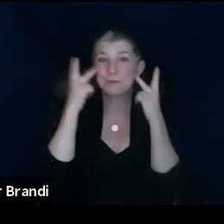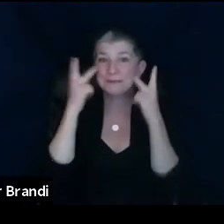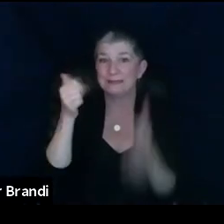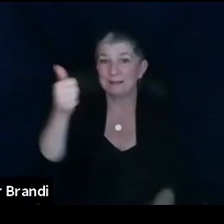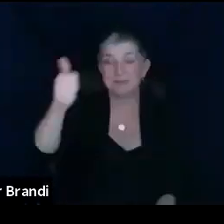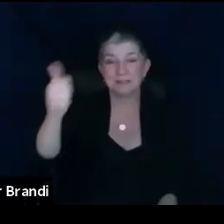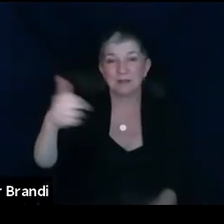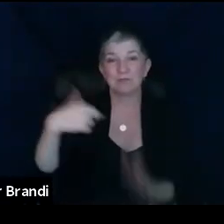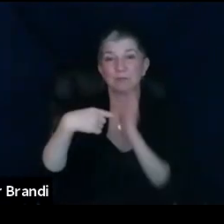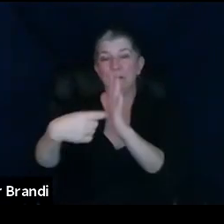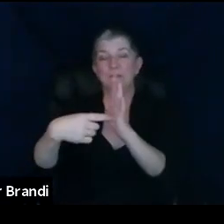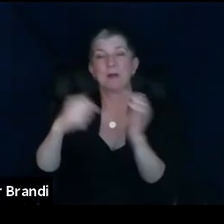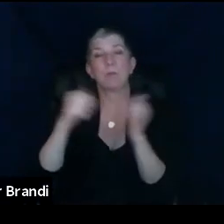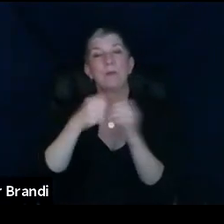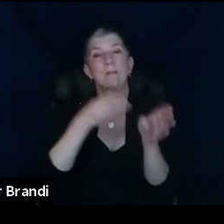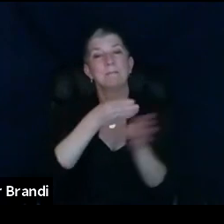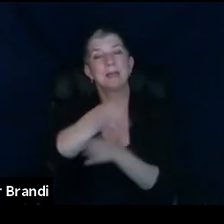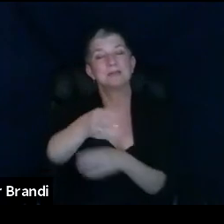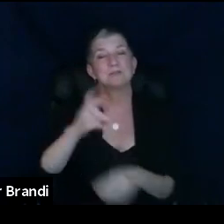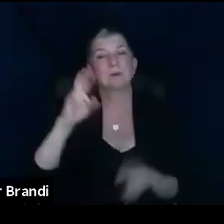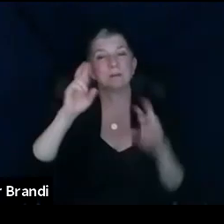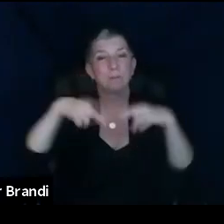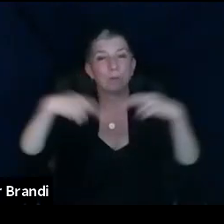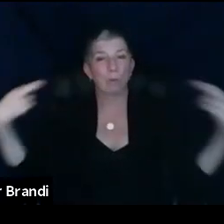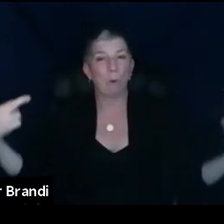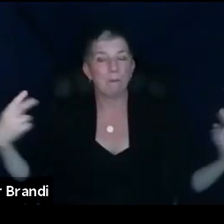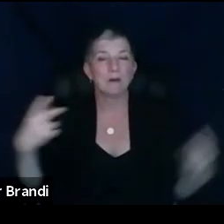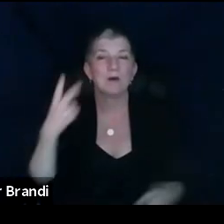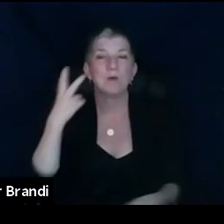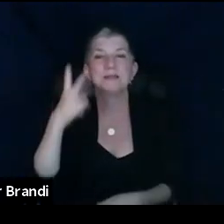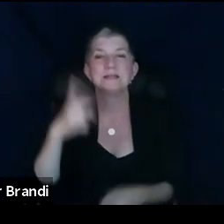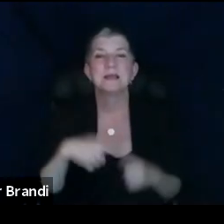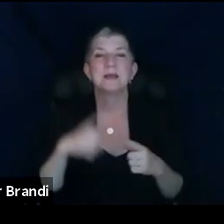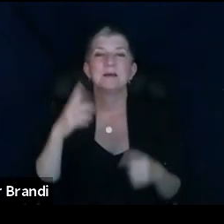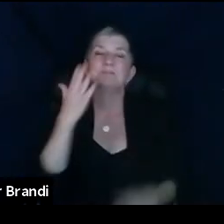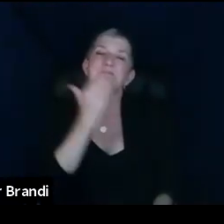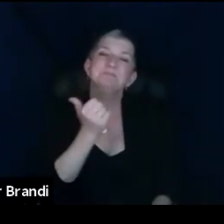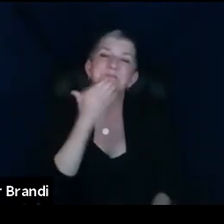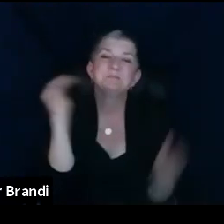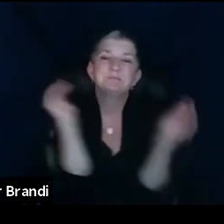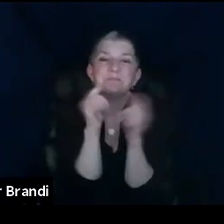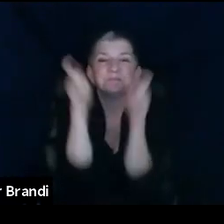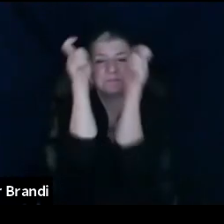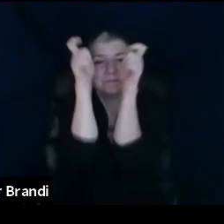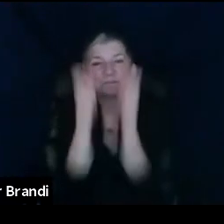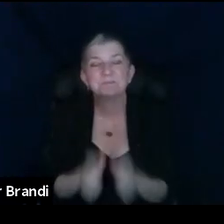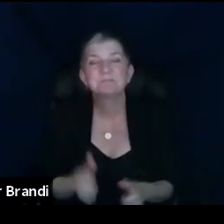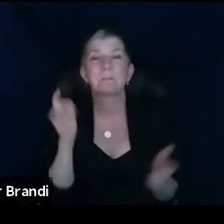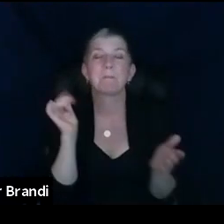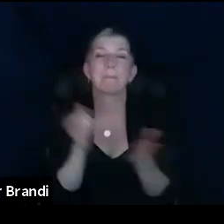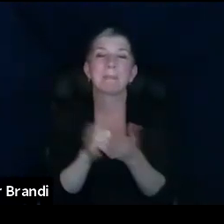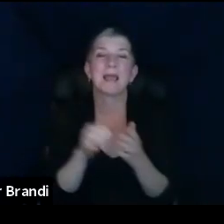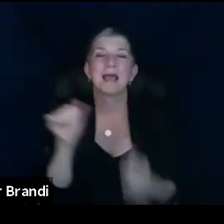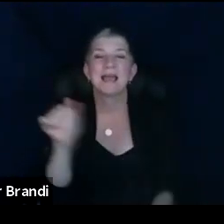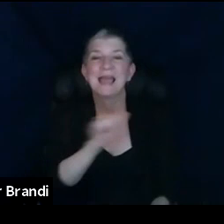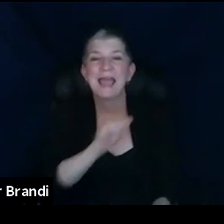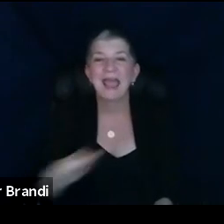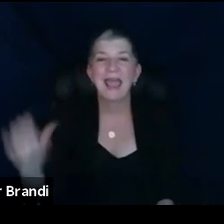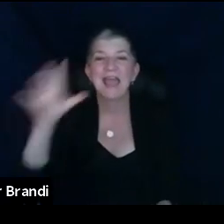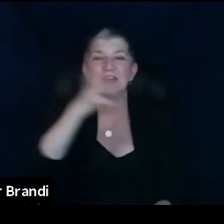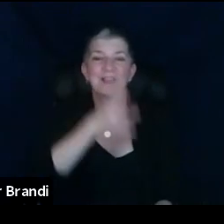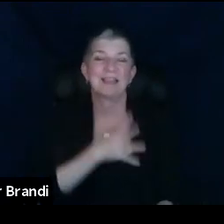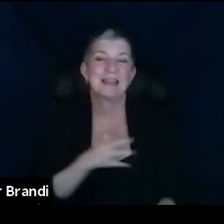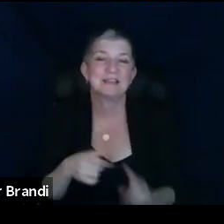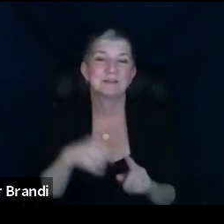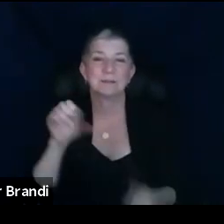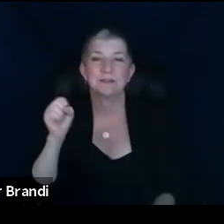in mainstream rope. You often see very small, petite little Asian ladies from the shibari tradition. And I'm